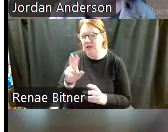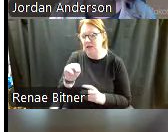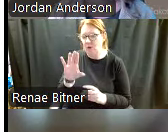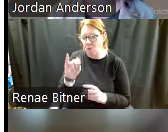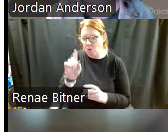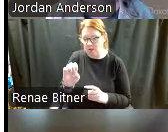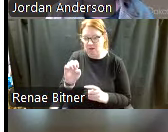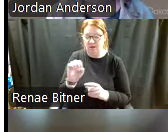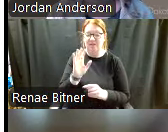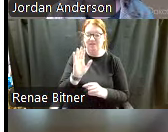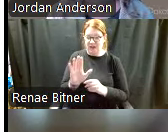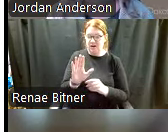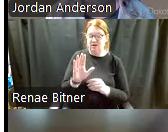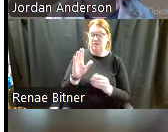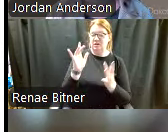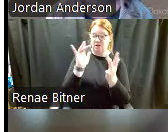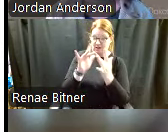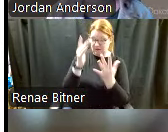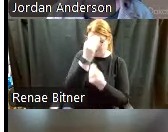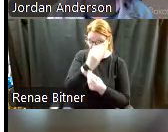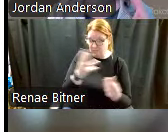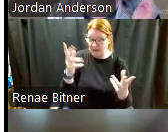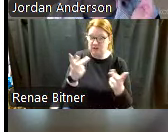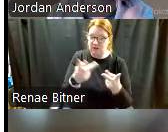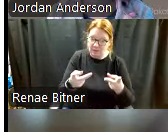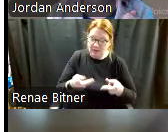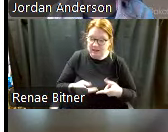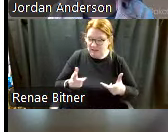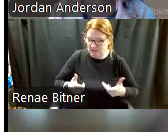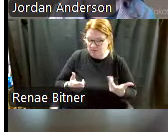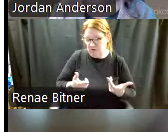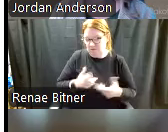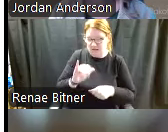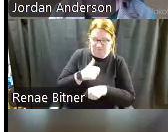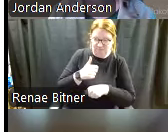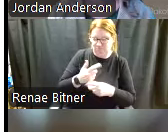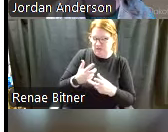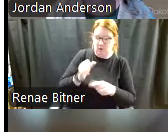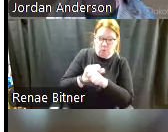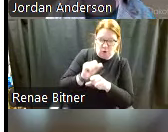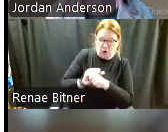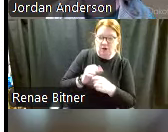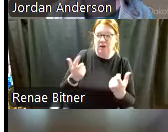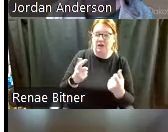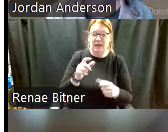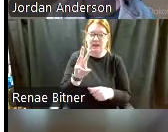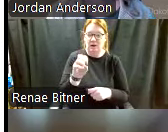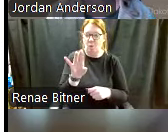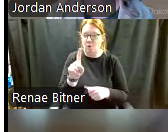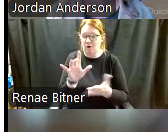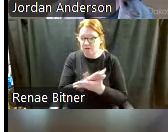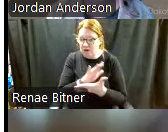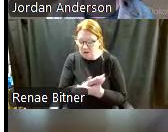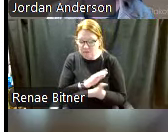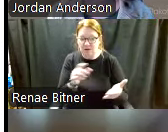providers and their contact information and locations on a Word document for them. We encourage them, when